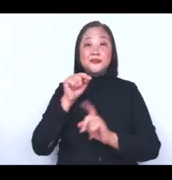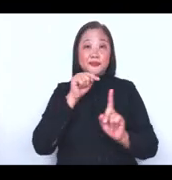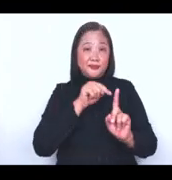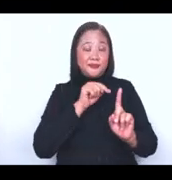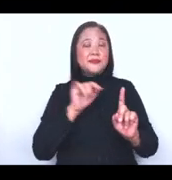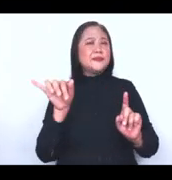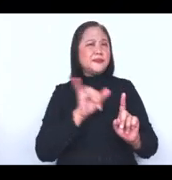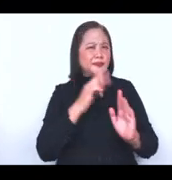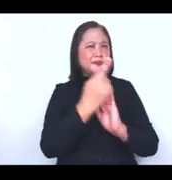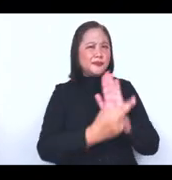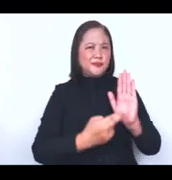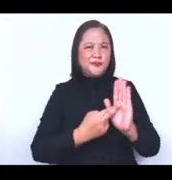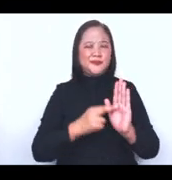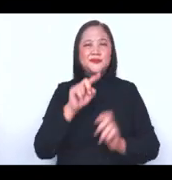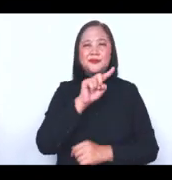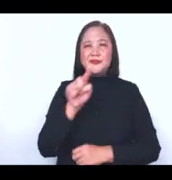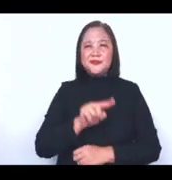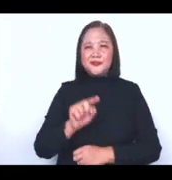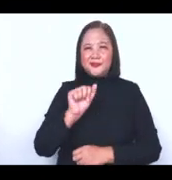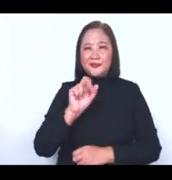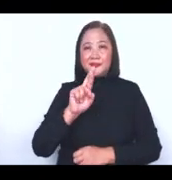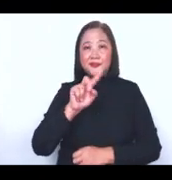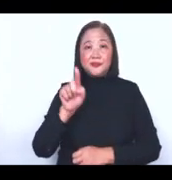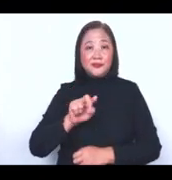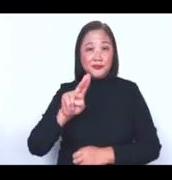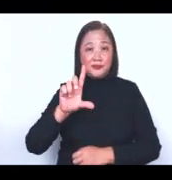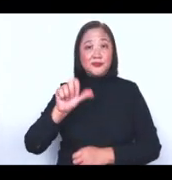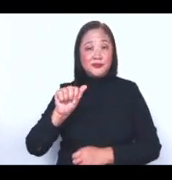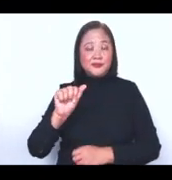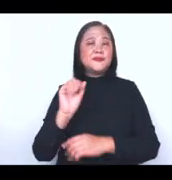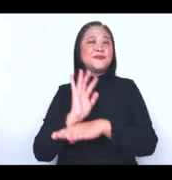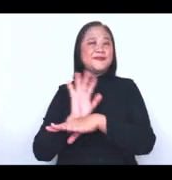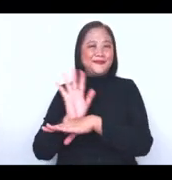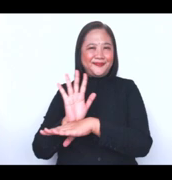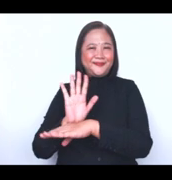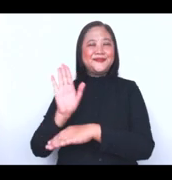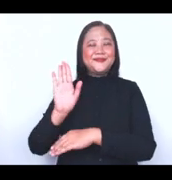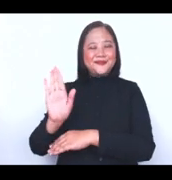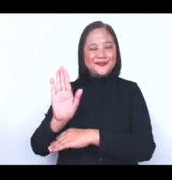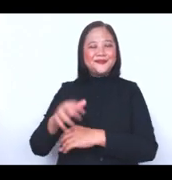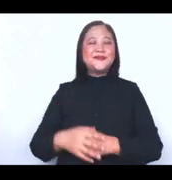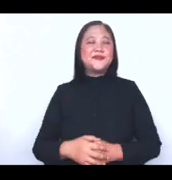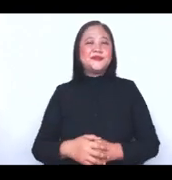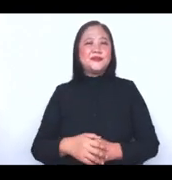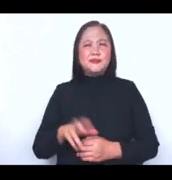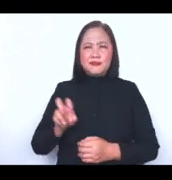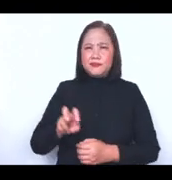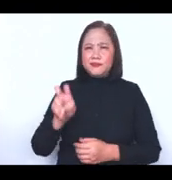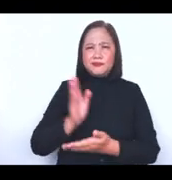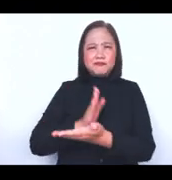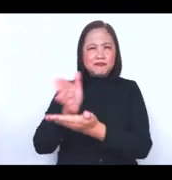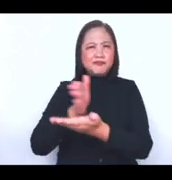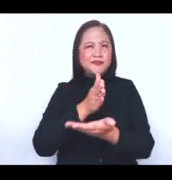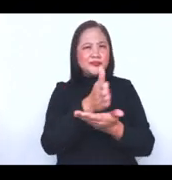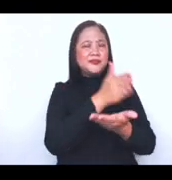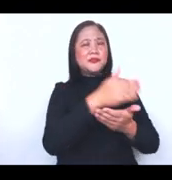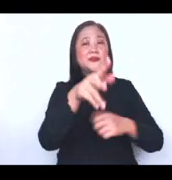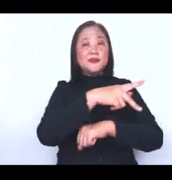same role in the zarzuela's film version. She toured the zarzuela all over the